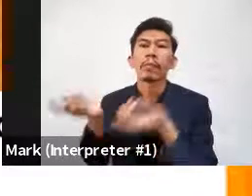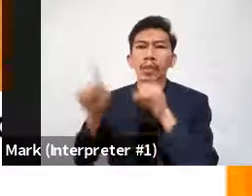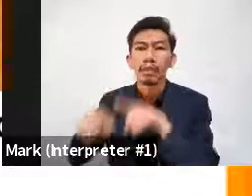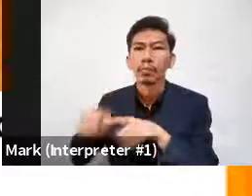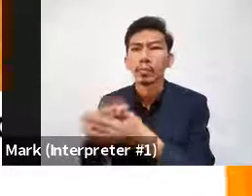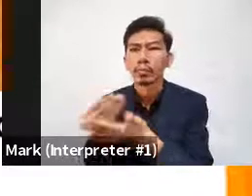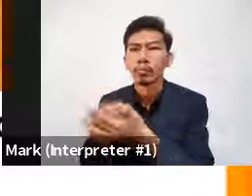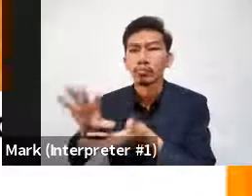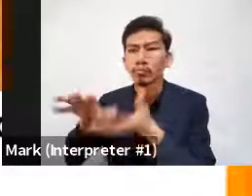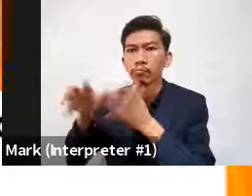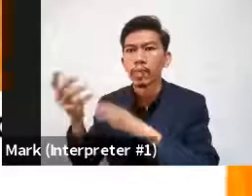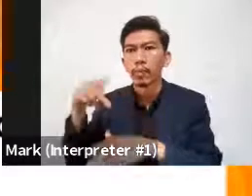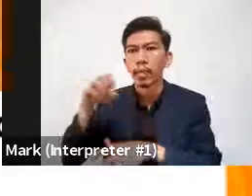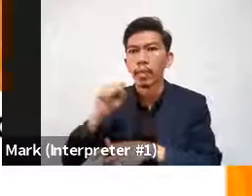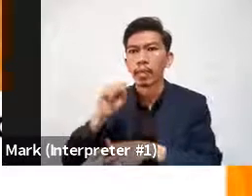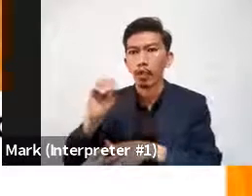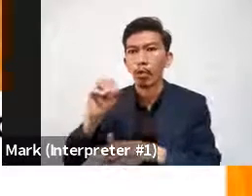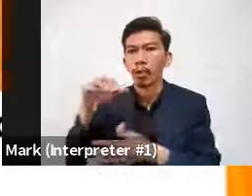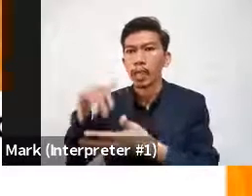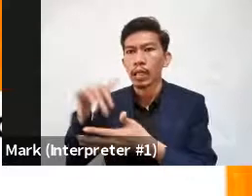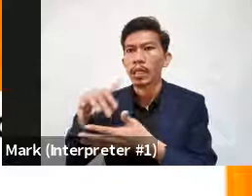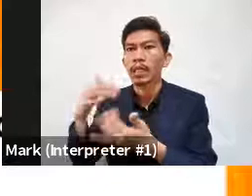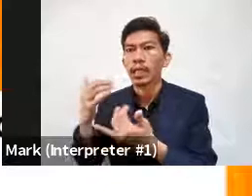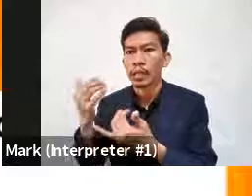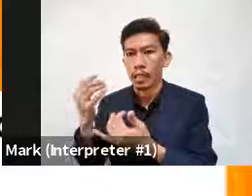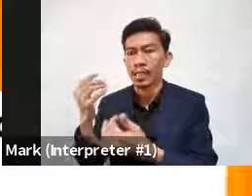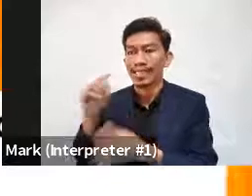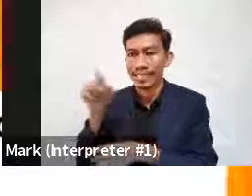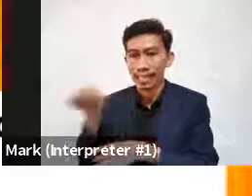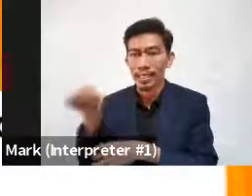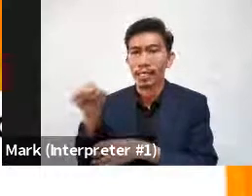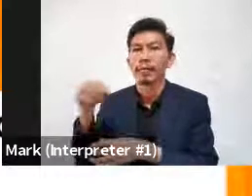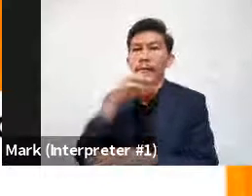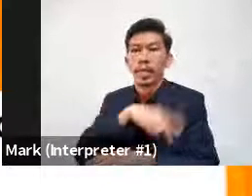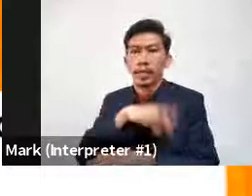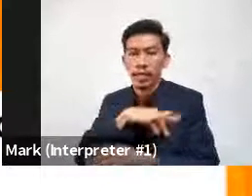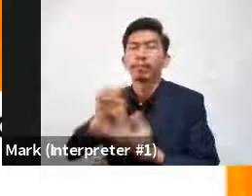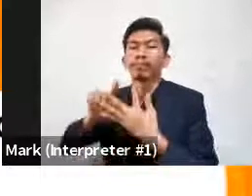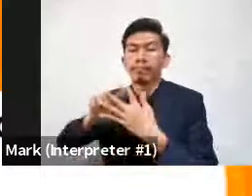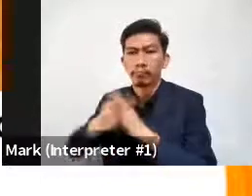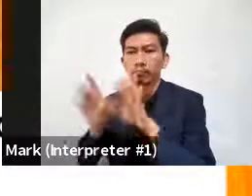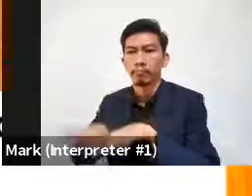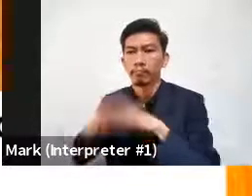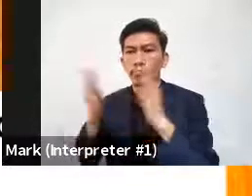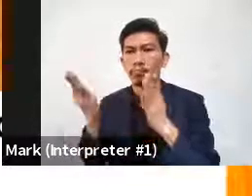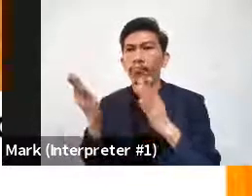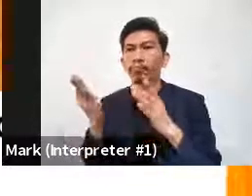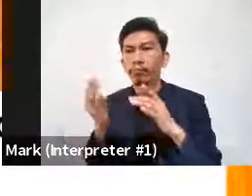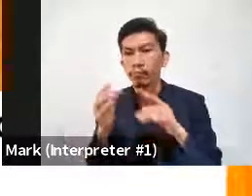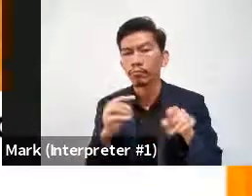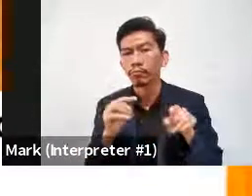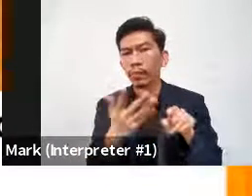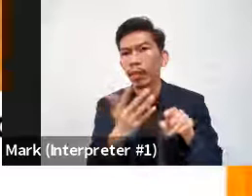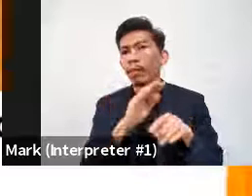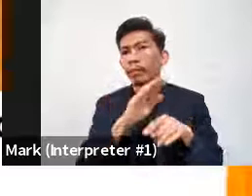peso study, the SAFE package just started. Now, if it existed at that time, covering all direct